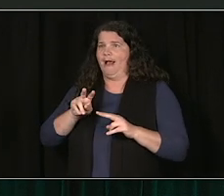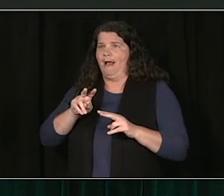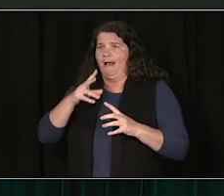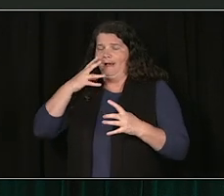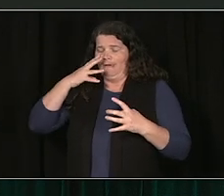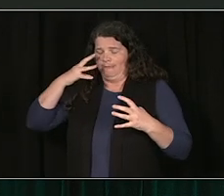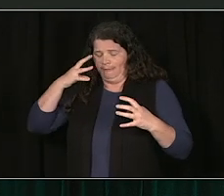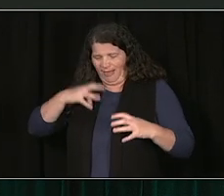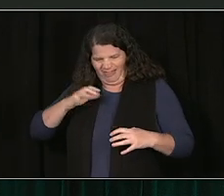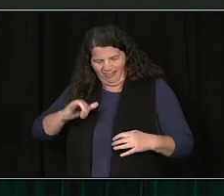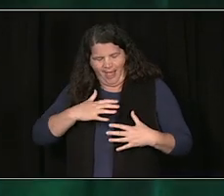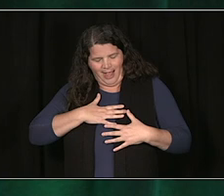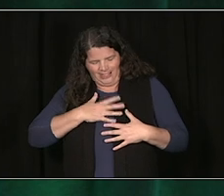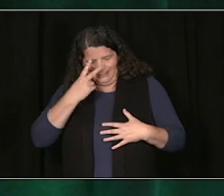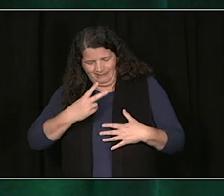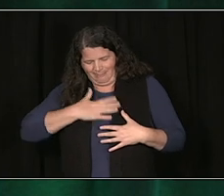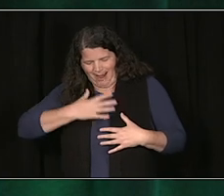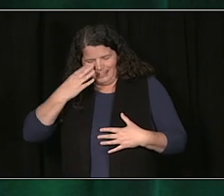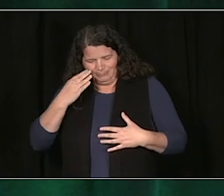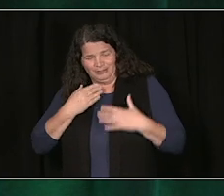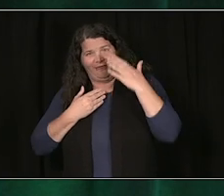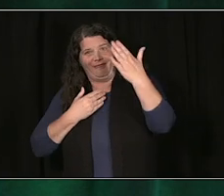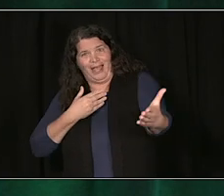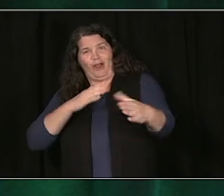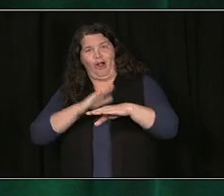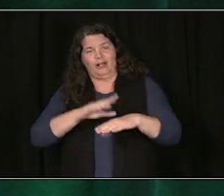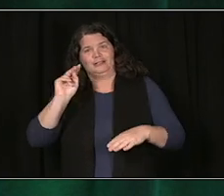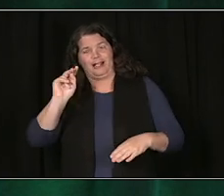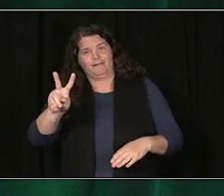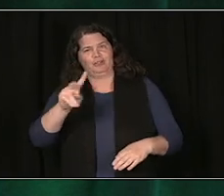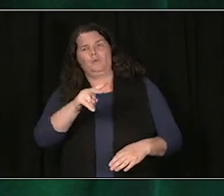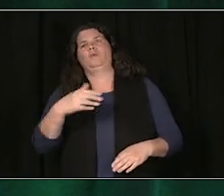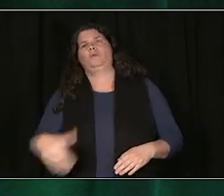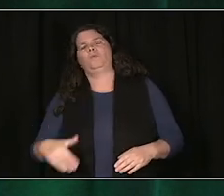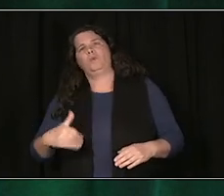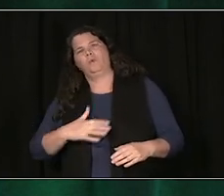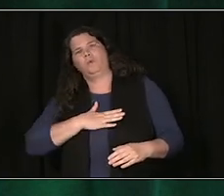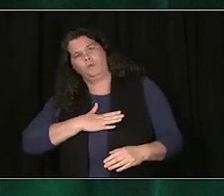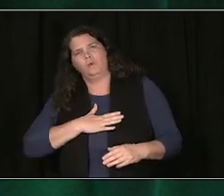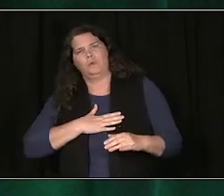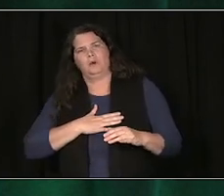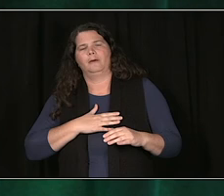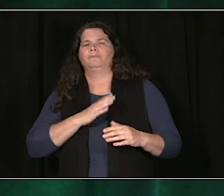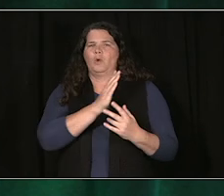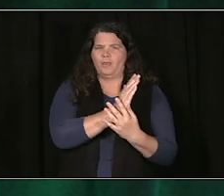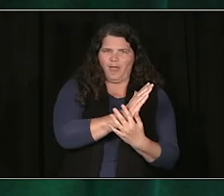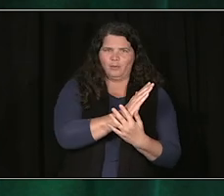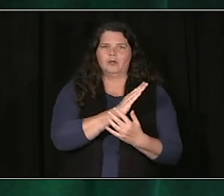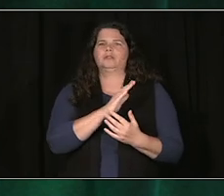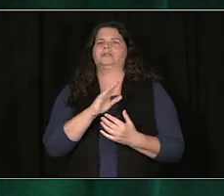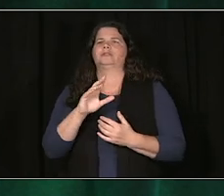that related to me back on in broadcast on television. And we went on to do The Look, which